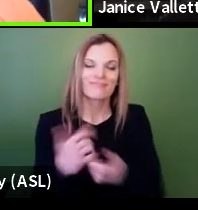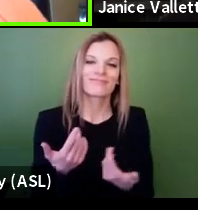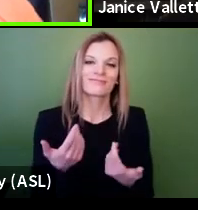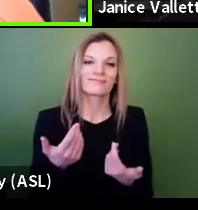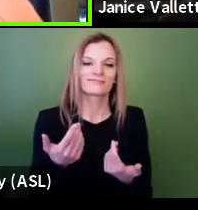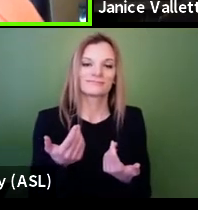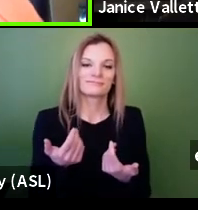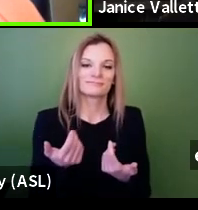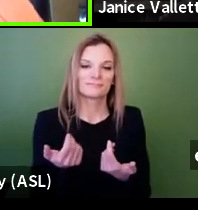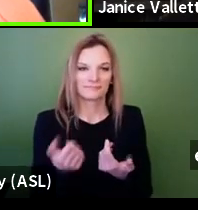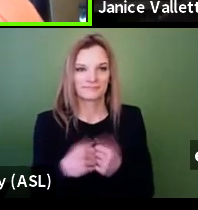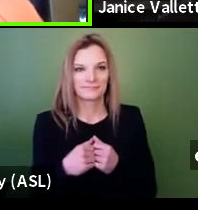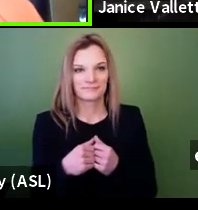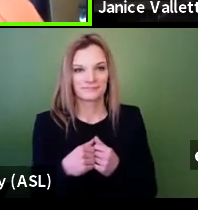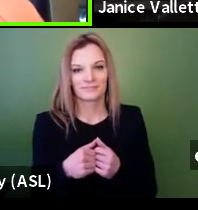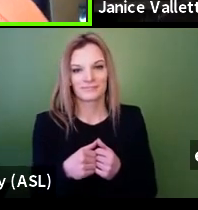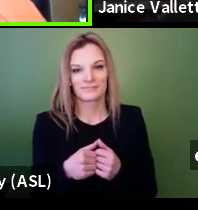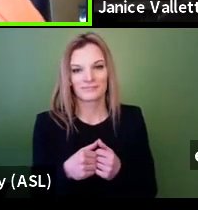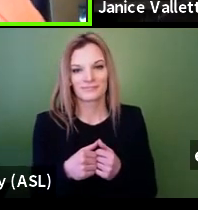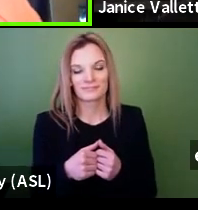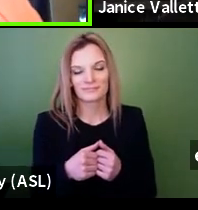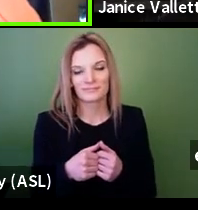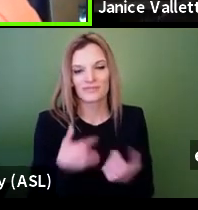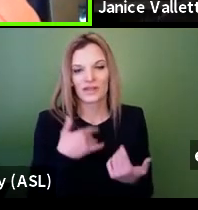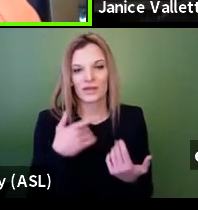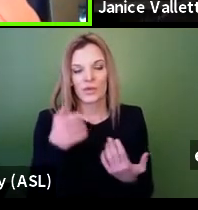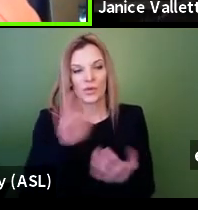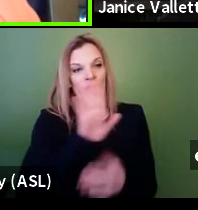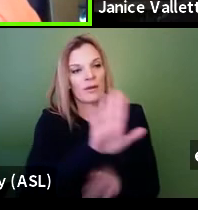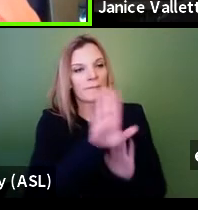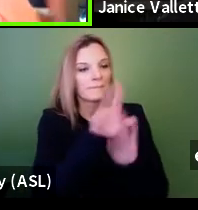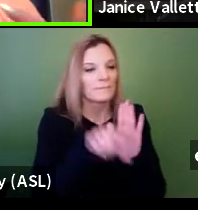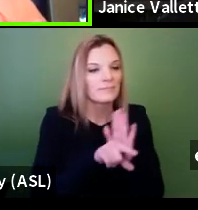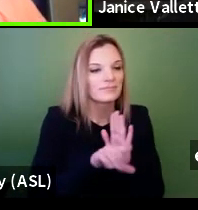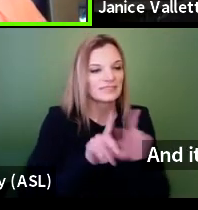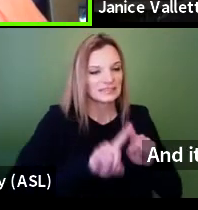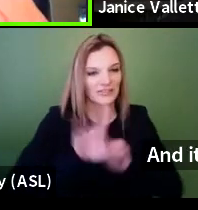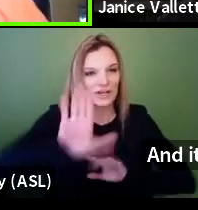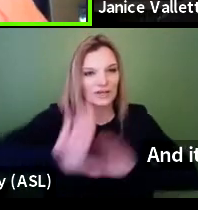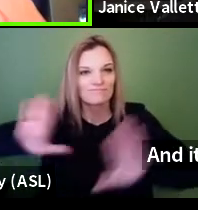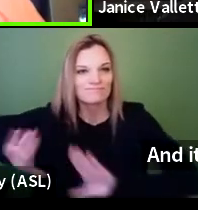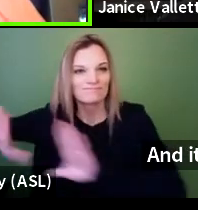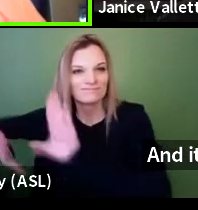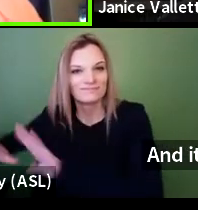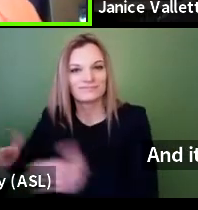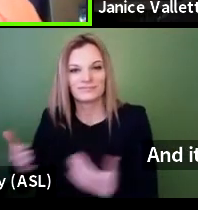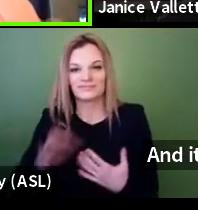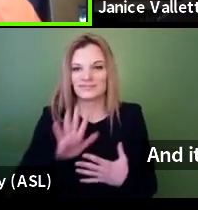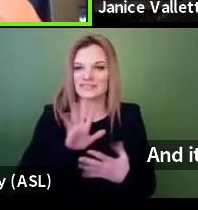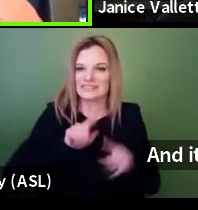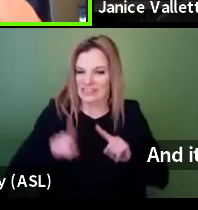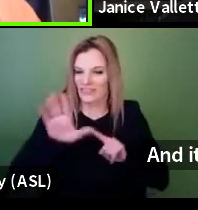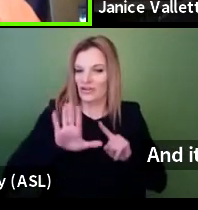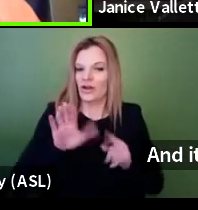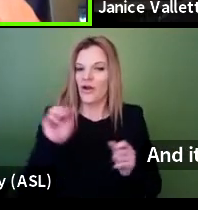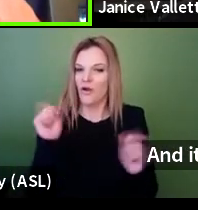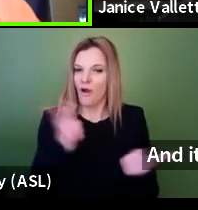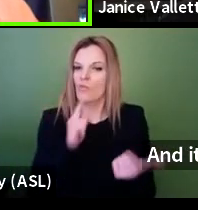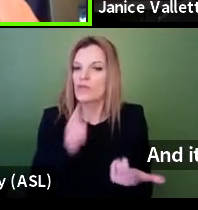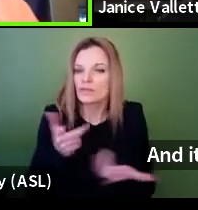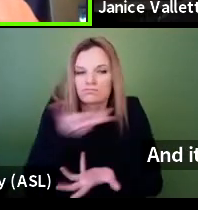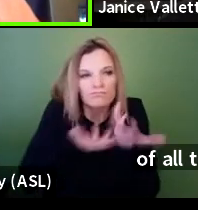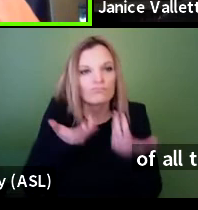put together and we're made up of all these different whatever we have in us, and we're coming together really well.